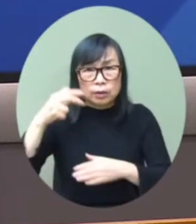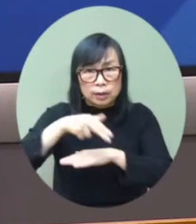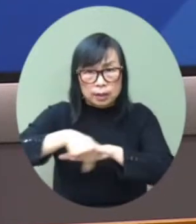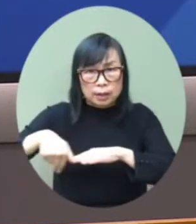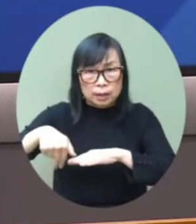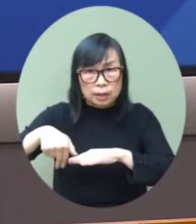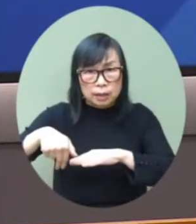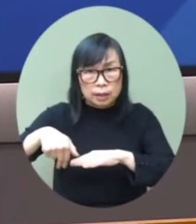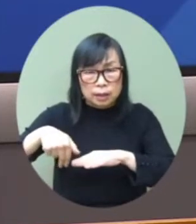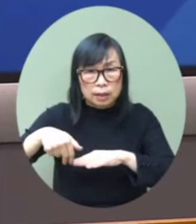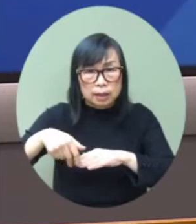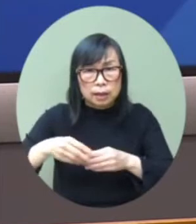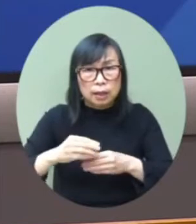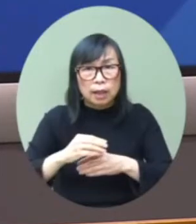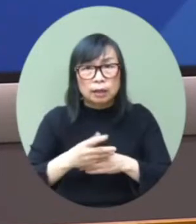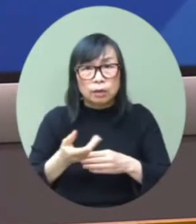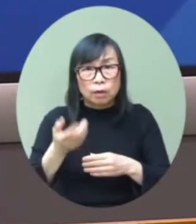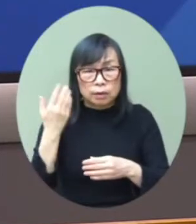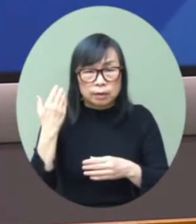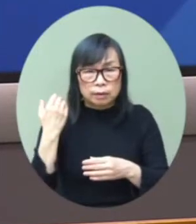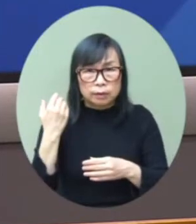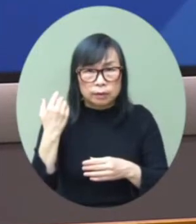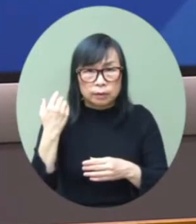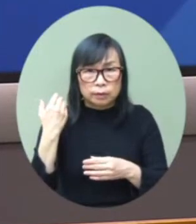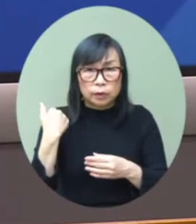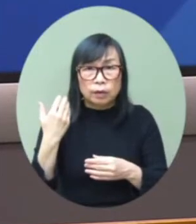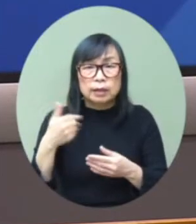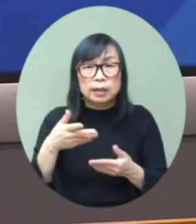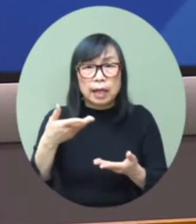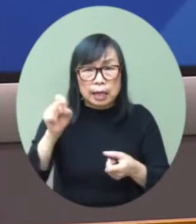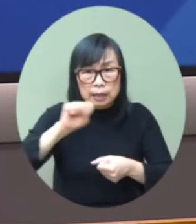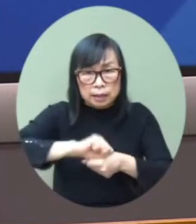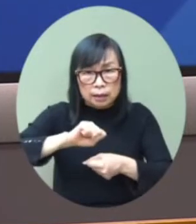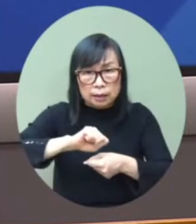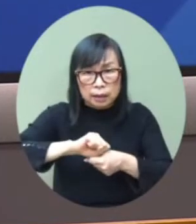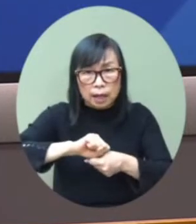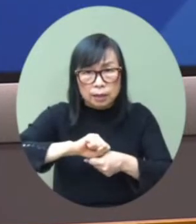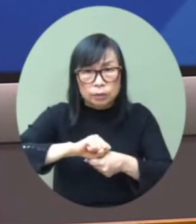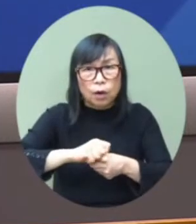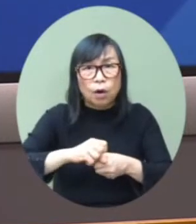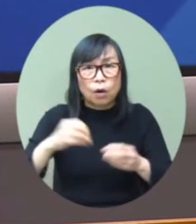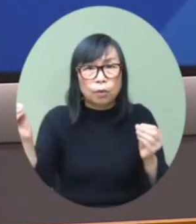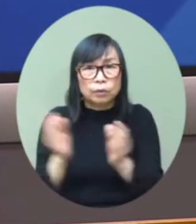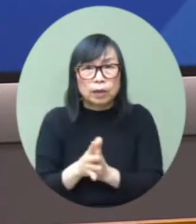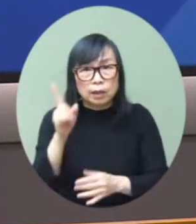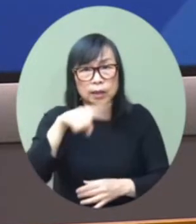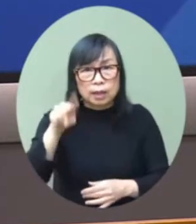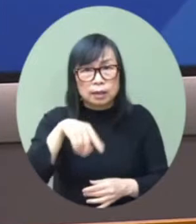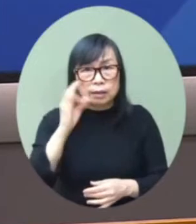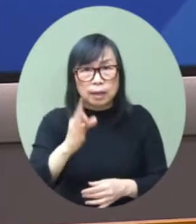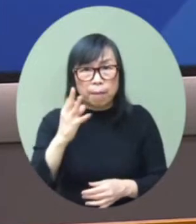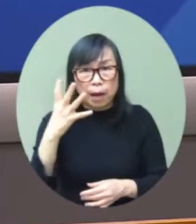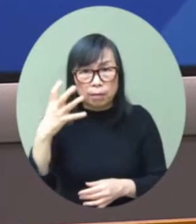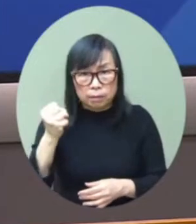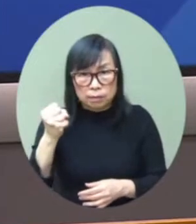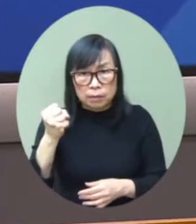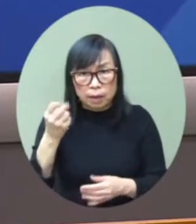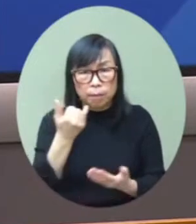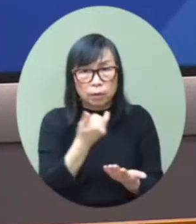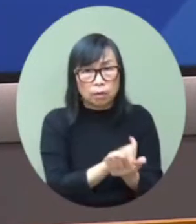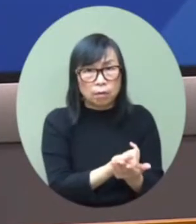And another, with building more facilities, back then we managed to add to a total